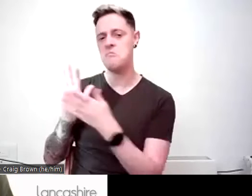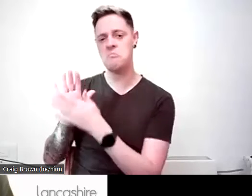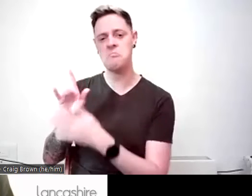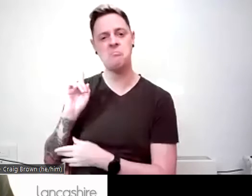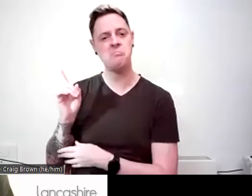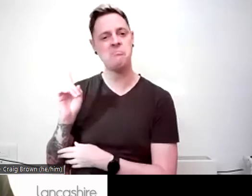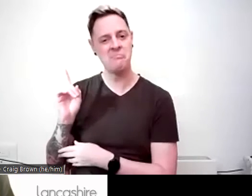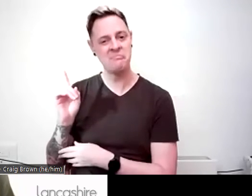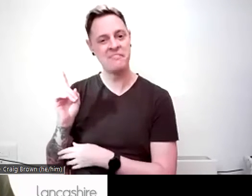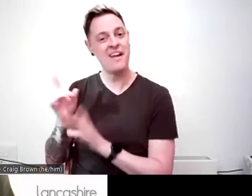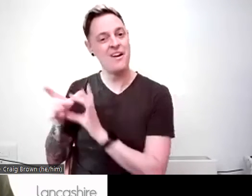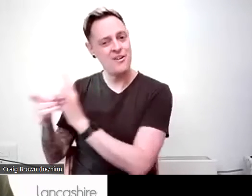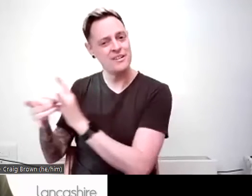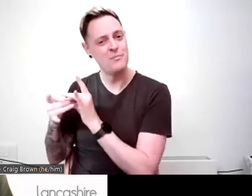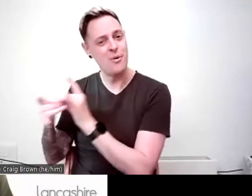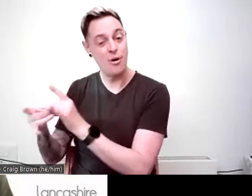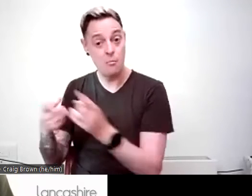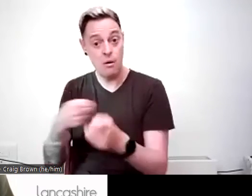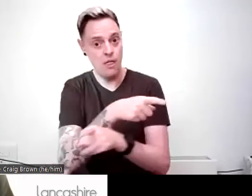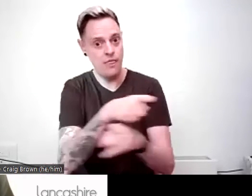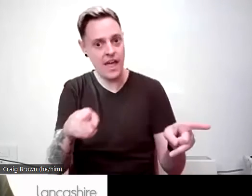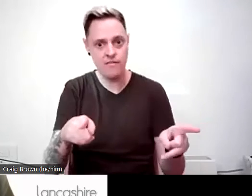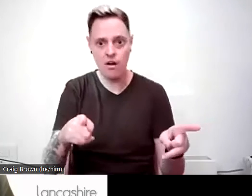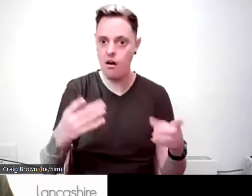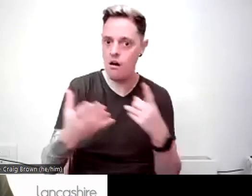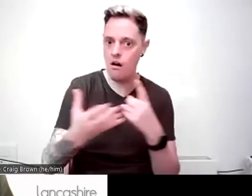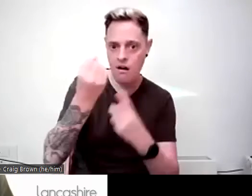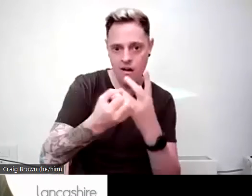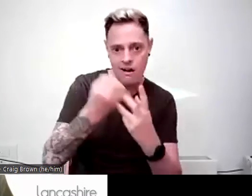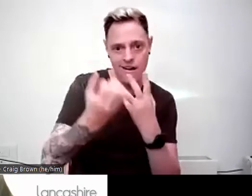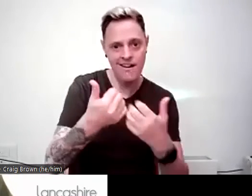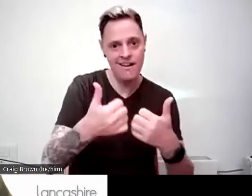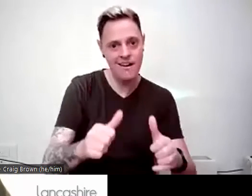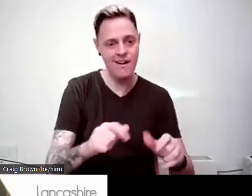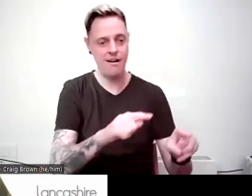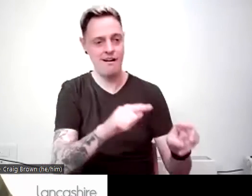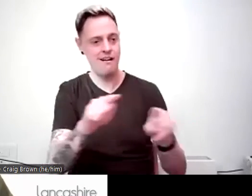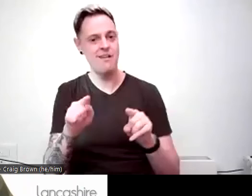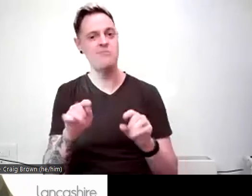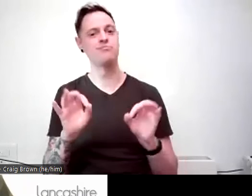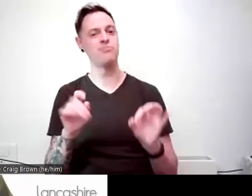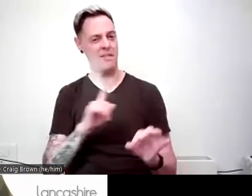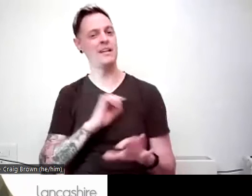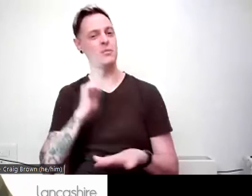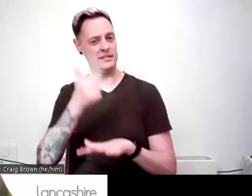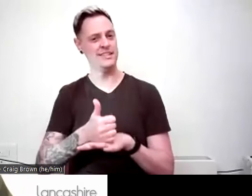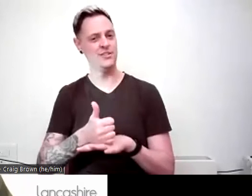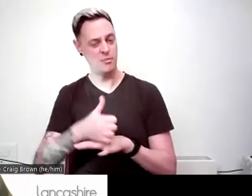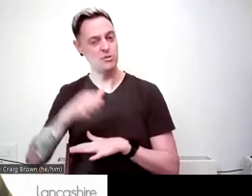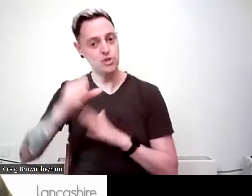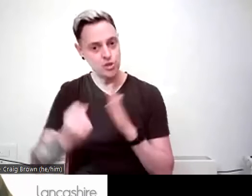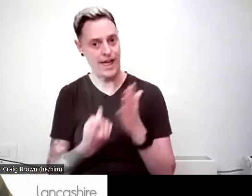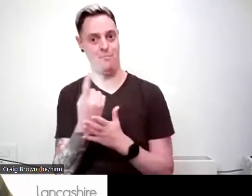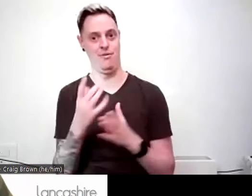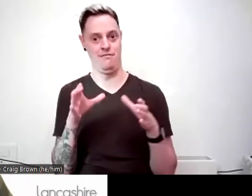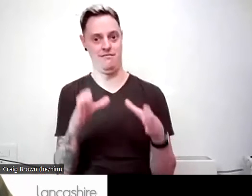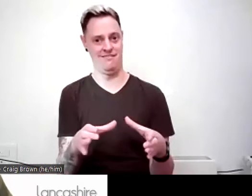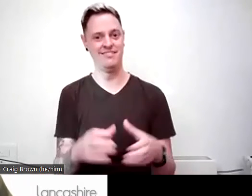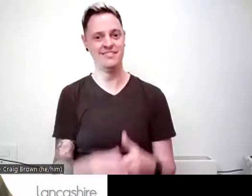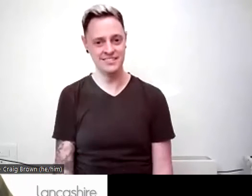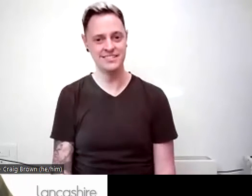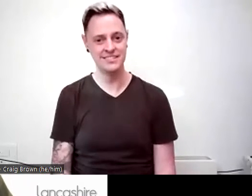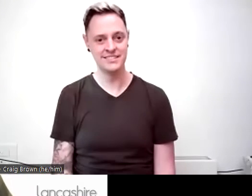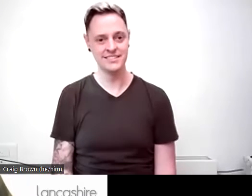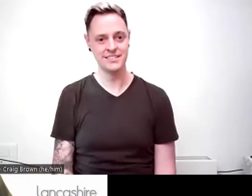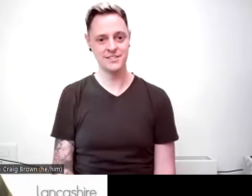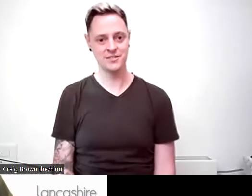through this by somebody somewhere, whatever you want to call it. Like, this was like meant to happen.